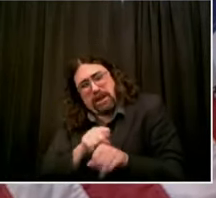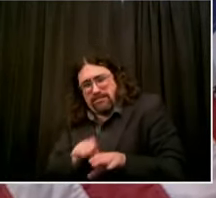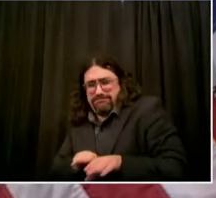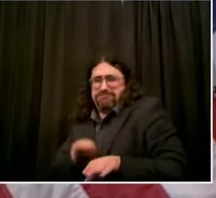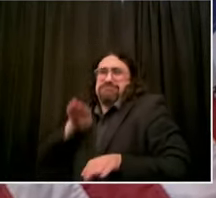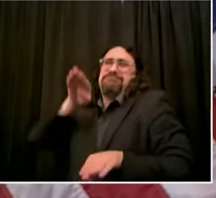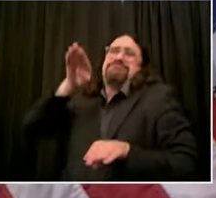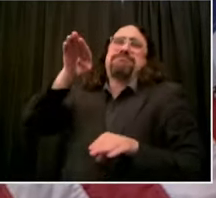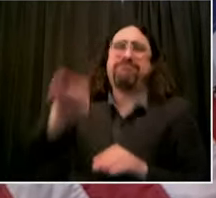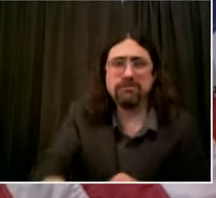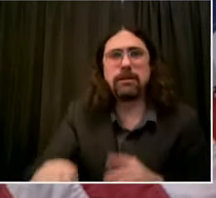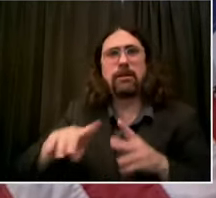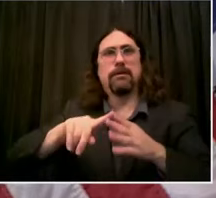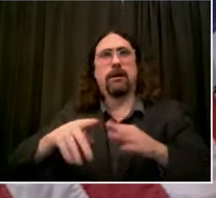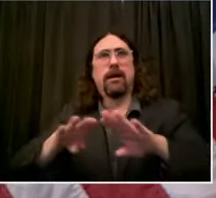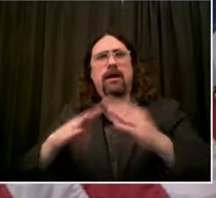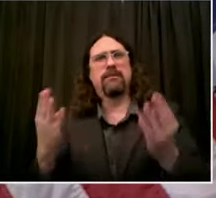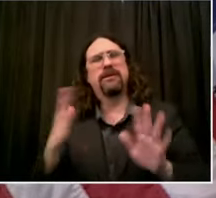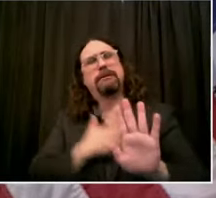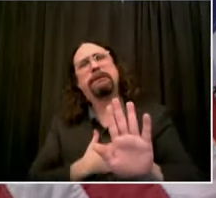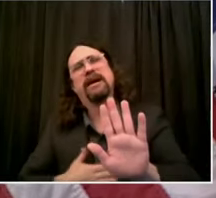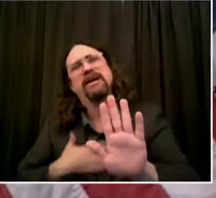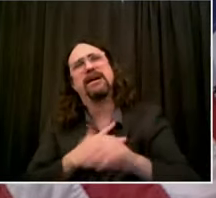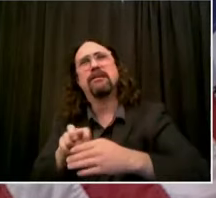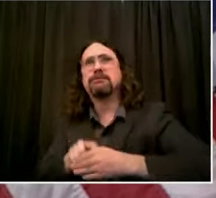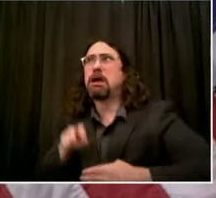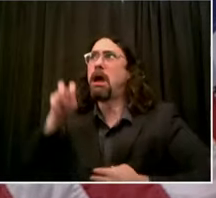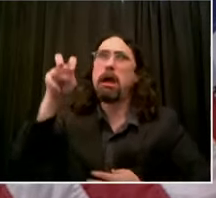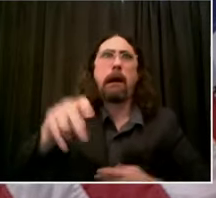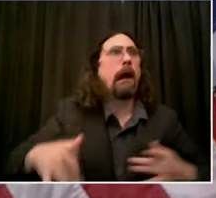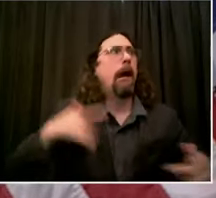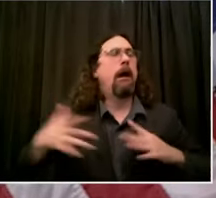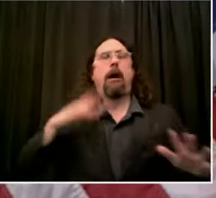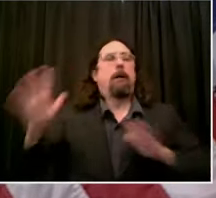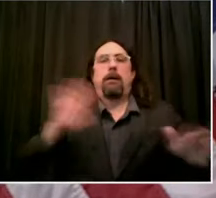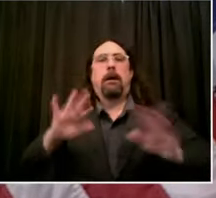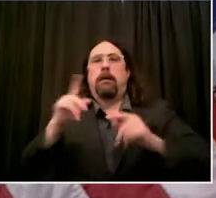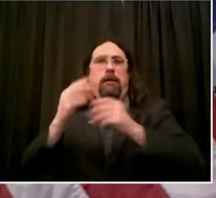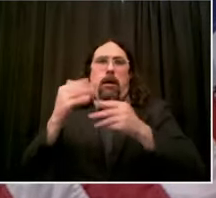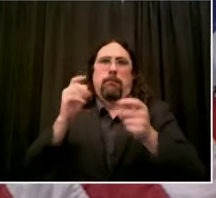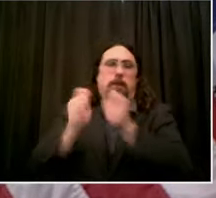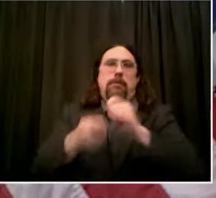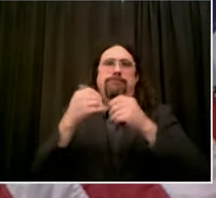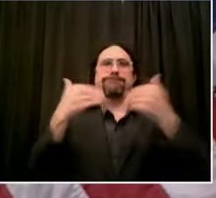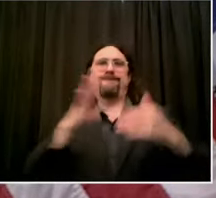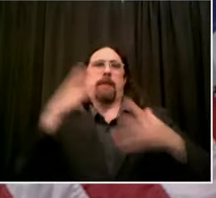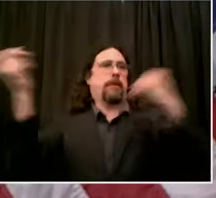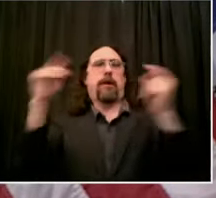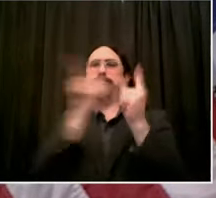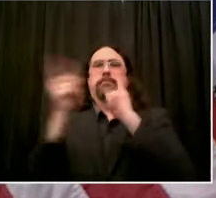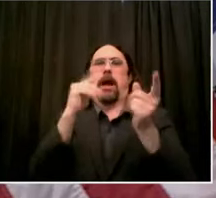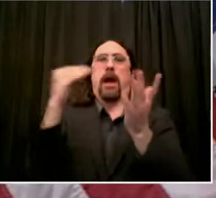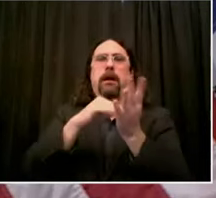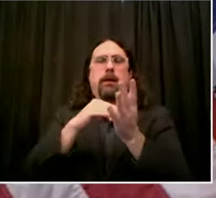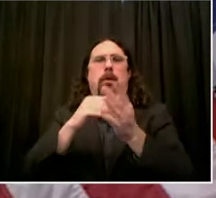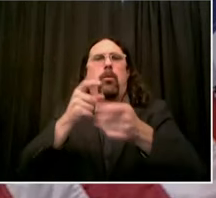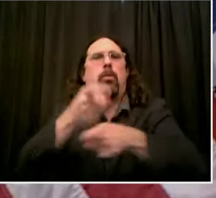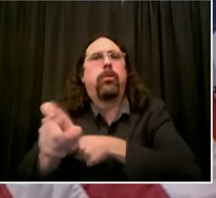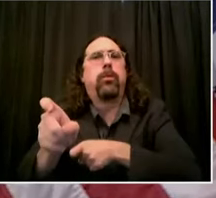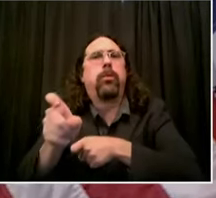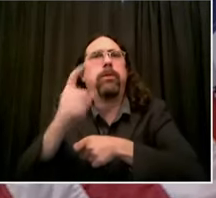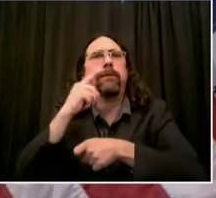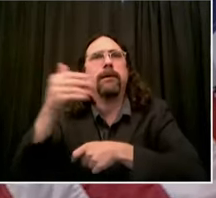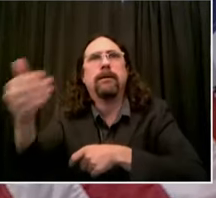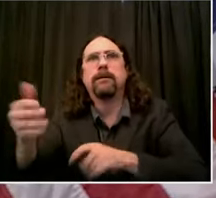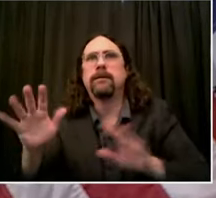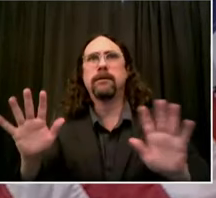getting warmer. But get back to it, because it has been working and we need it to beat back this disease. 5 days to